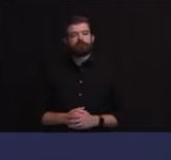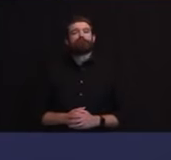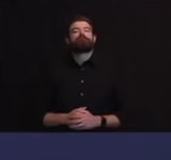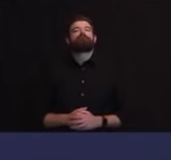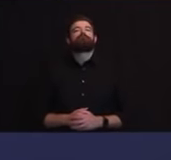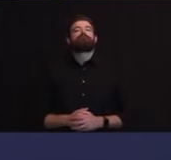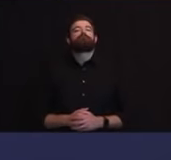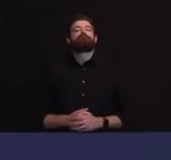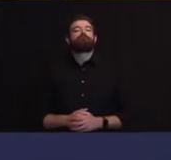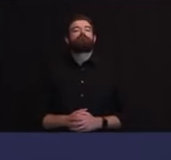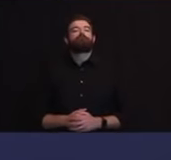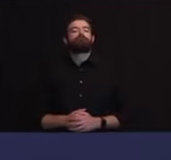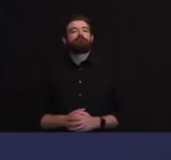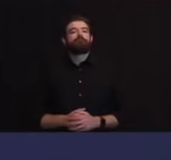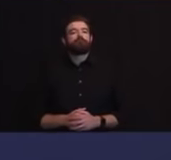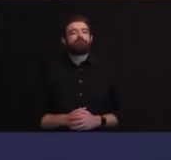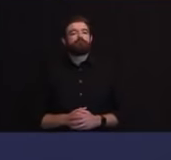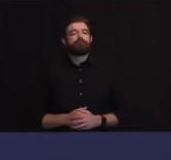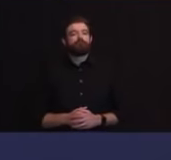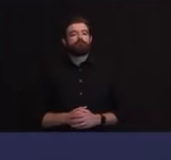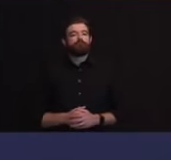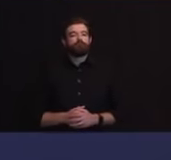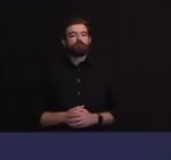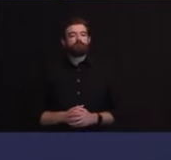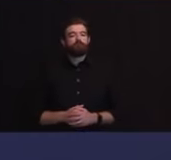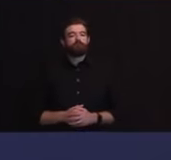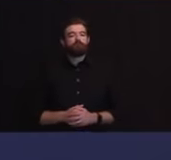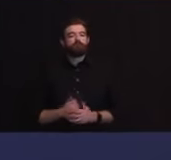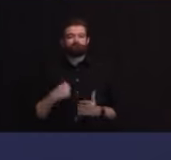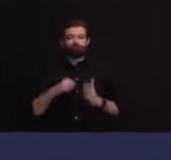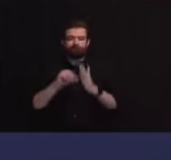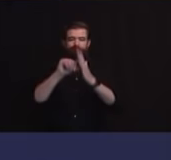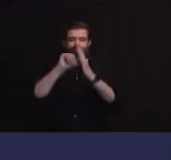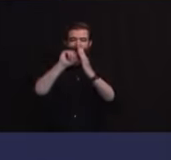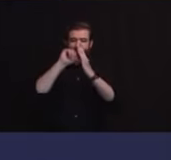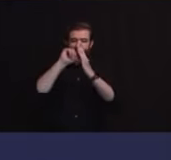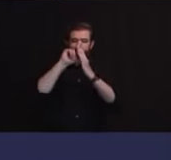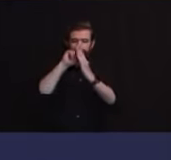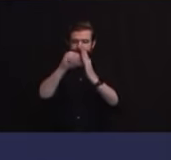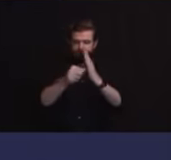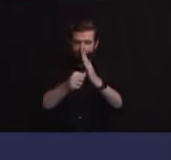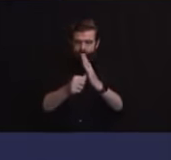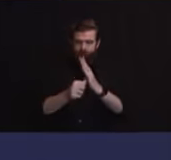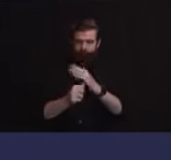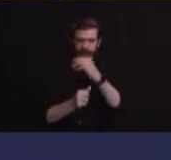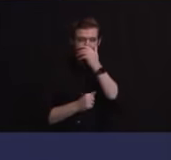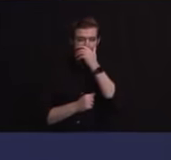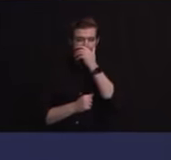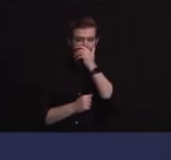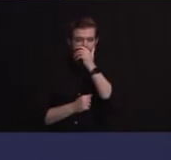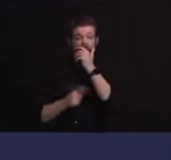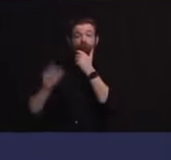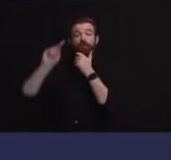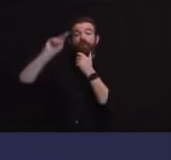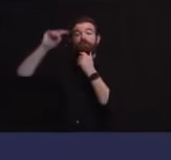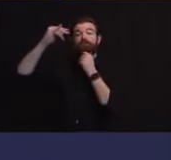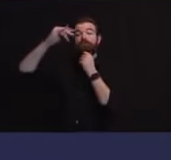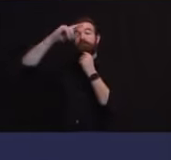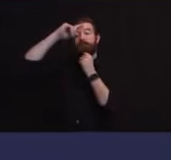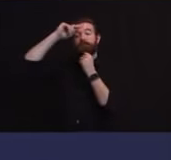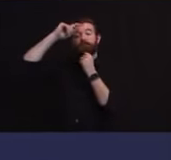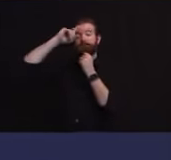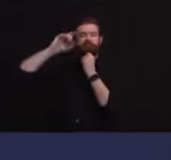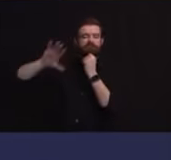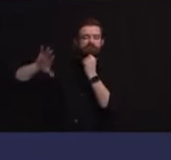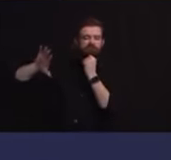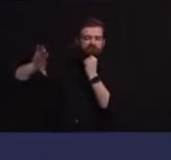what we've done is basically two things, other than Operation Jersey Summer, which is the proactive last onslaught to put this